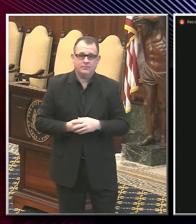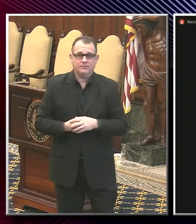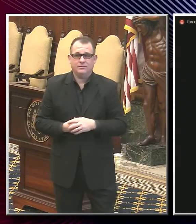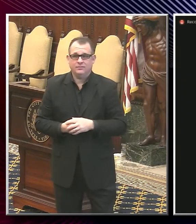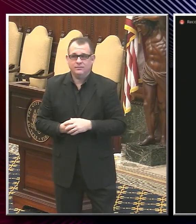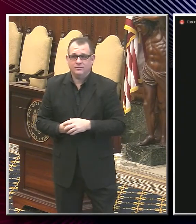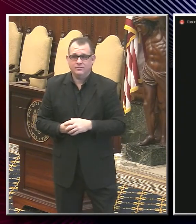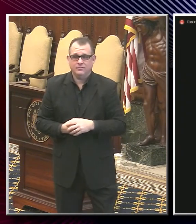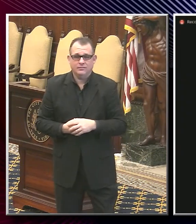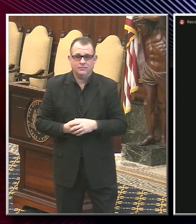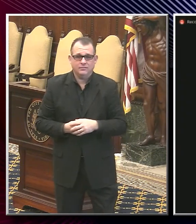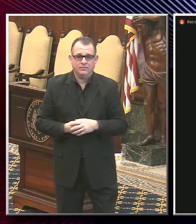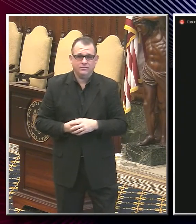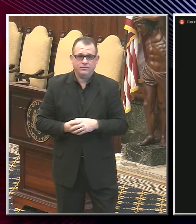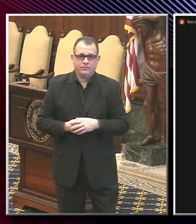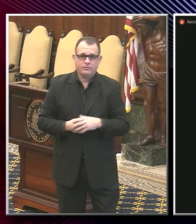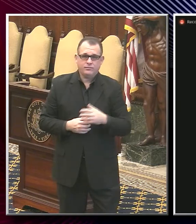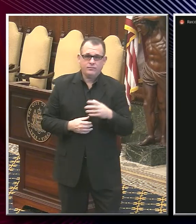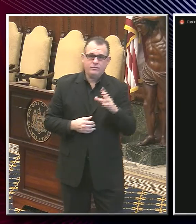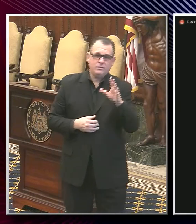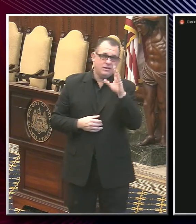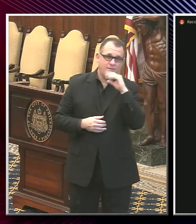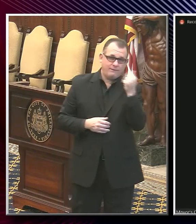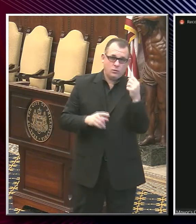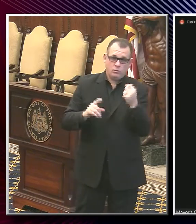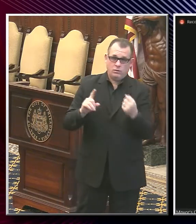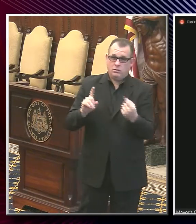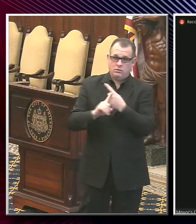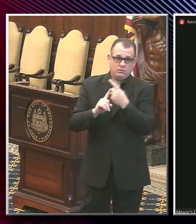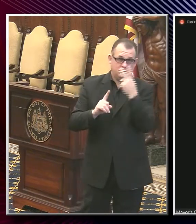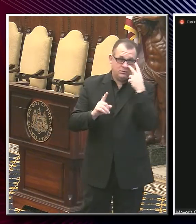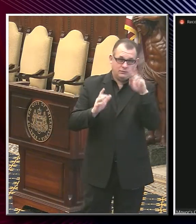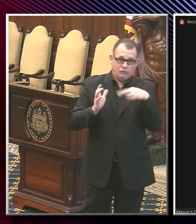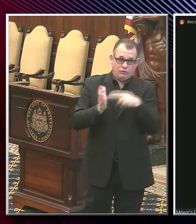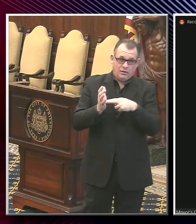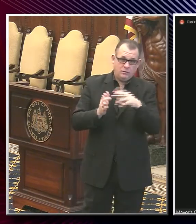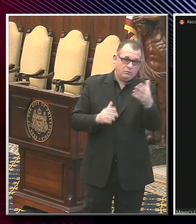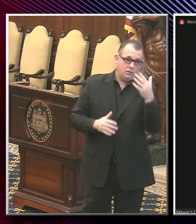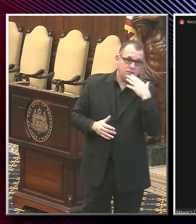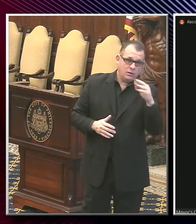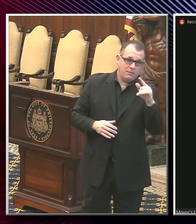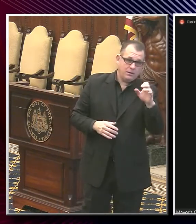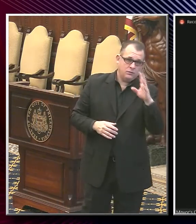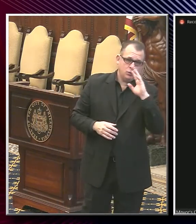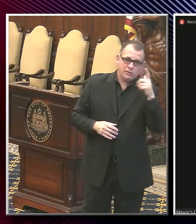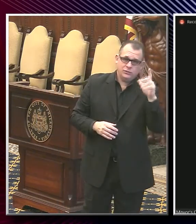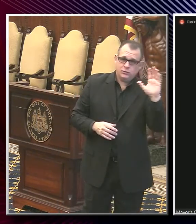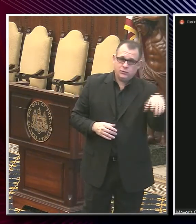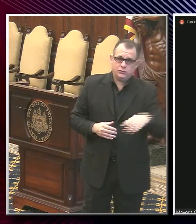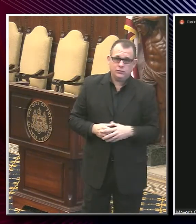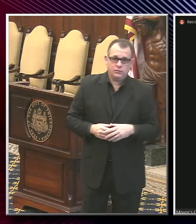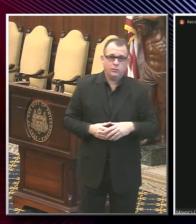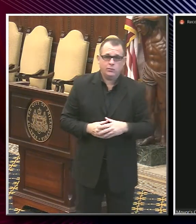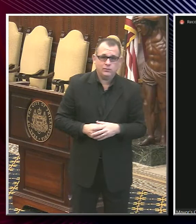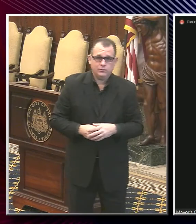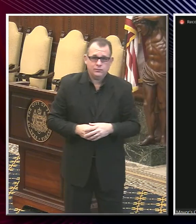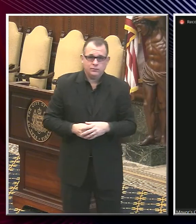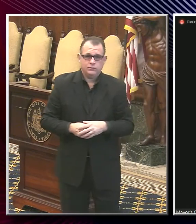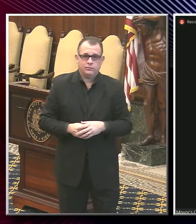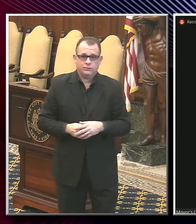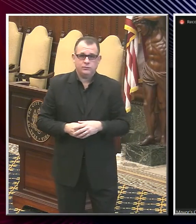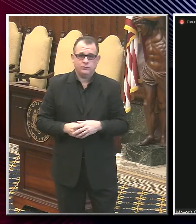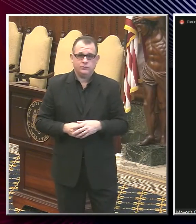Thank you. I just have a few unrelated questions if we do a second round. Yeah, thank you, Maggie. We're going to go